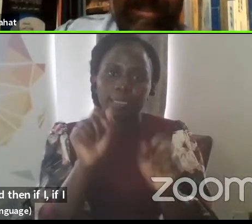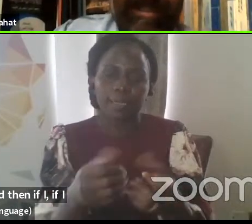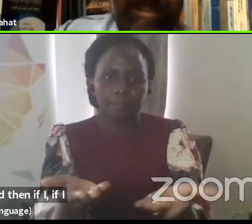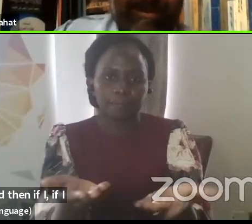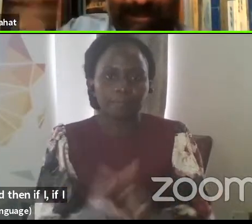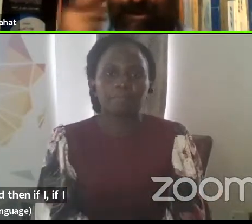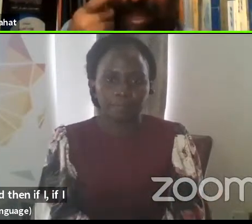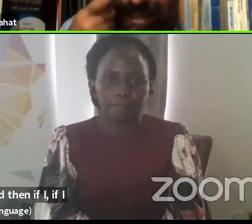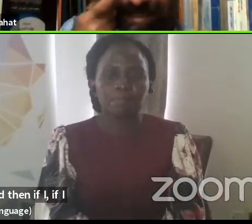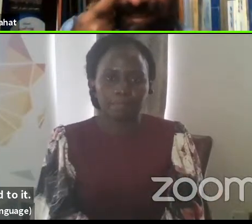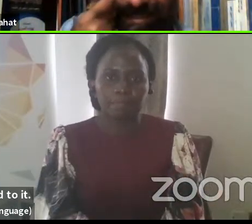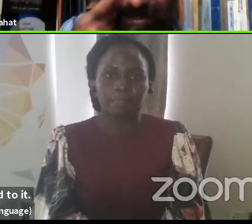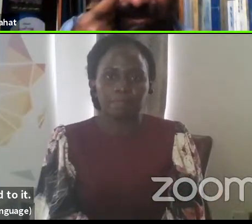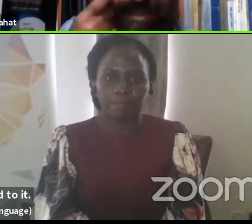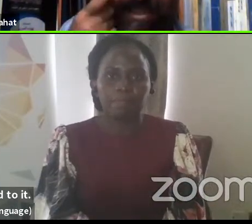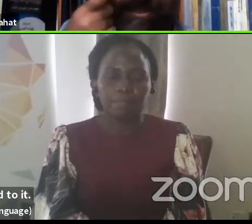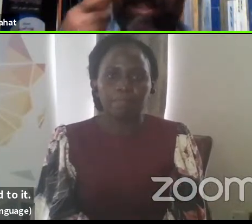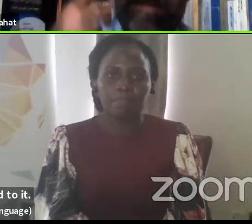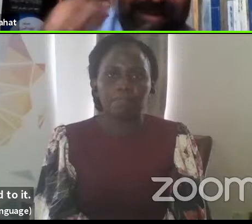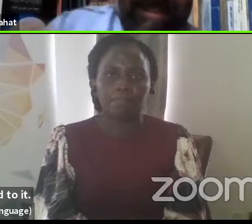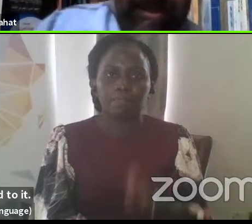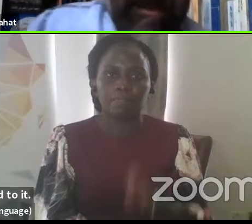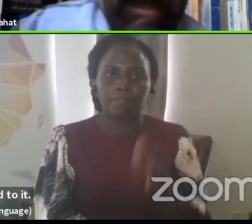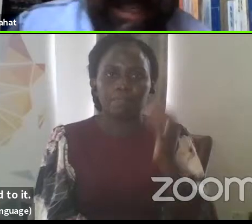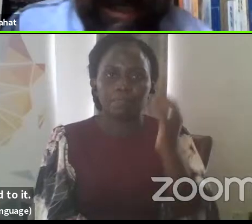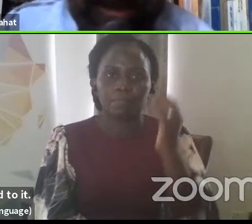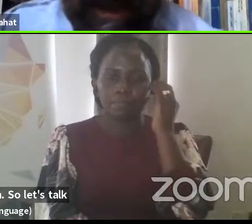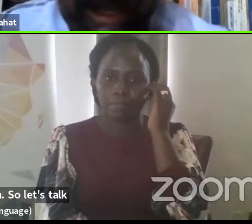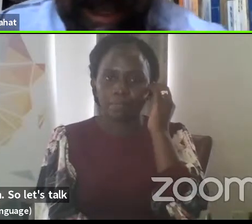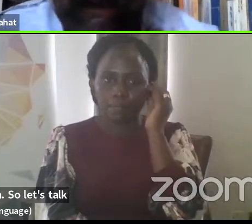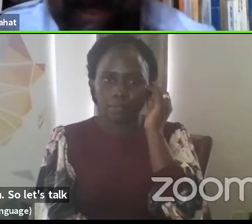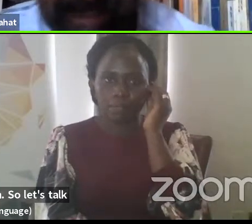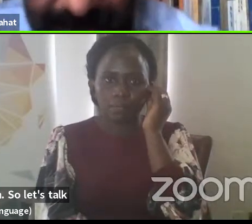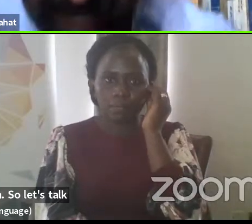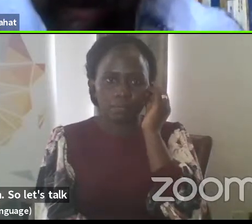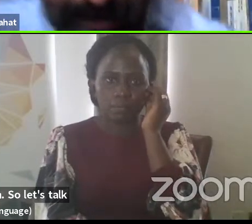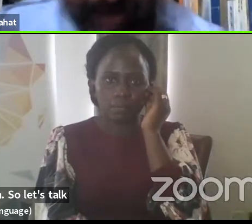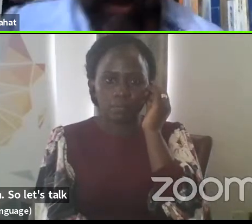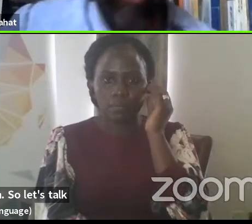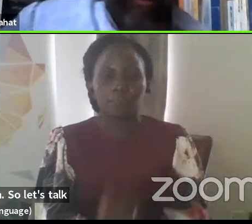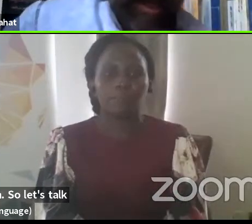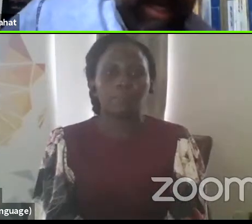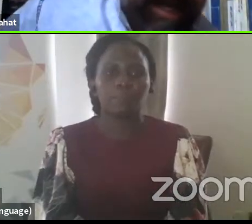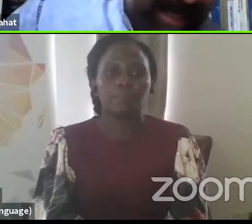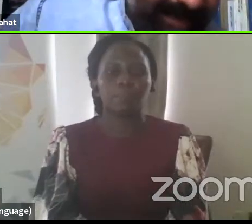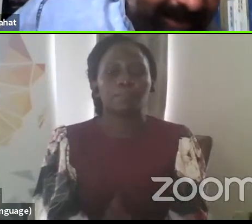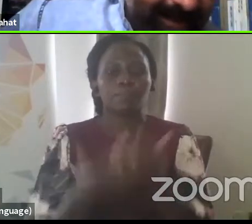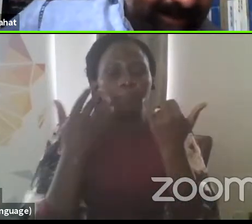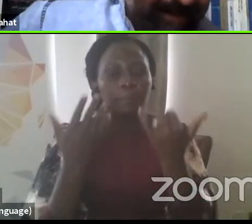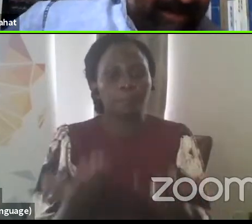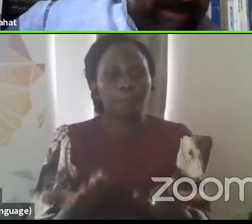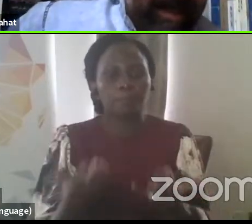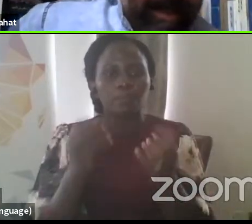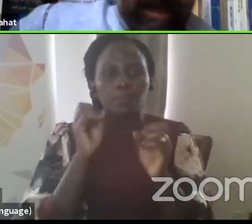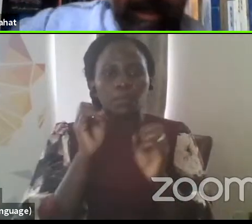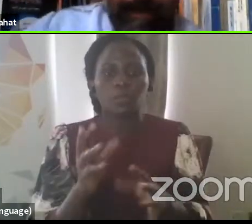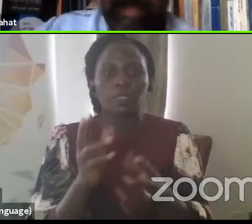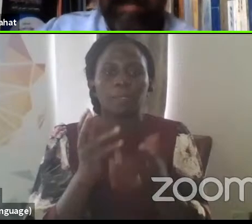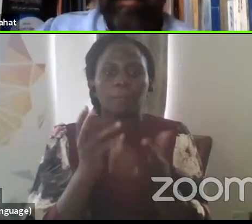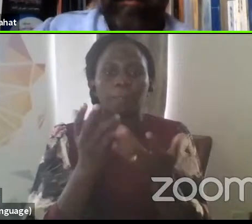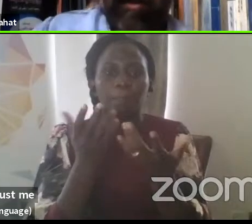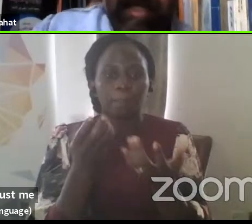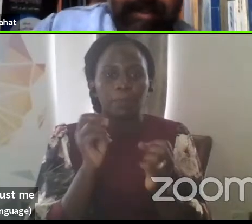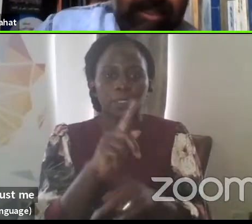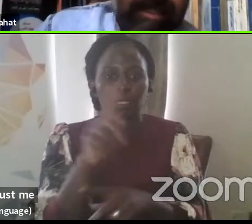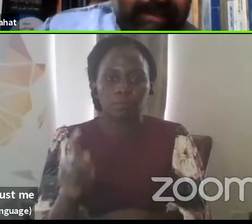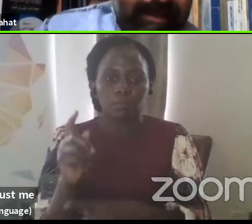So okay, so I answer this question. So let me start by Sudan, because also as just